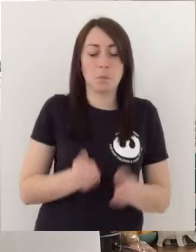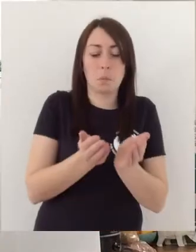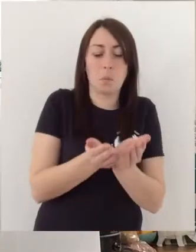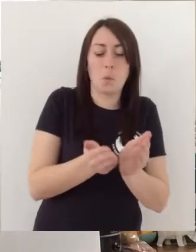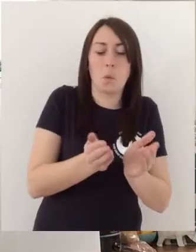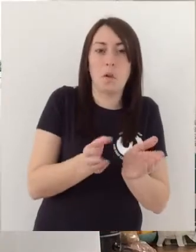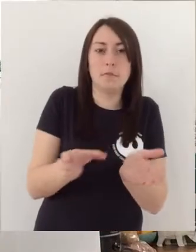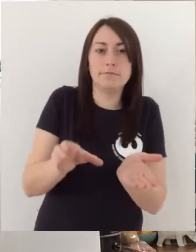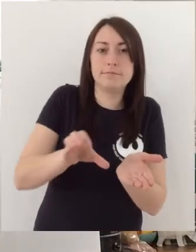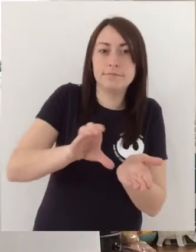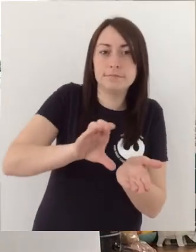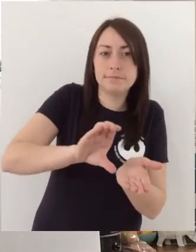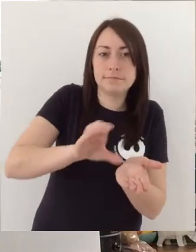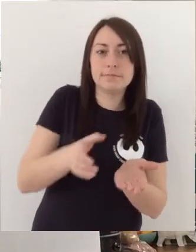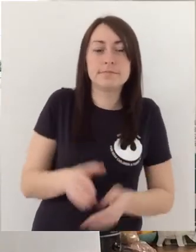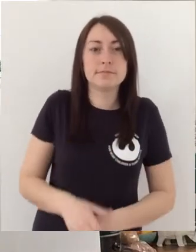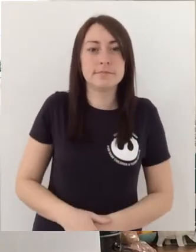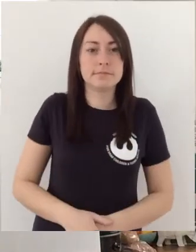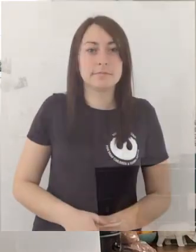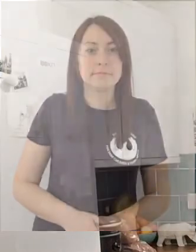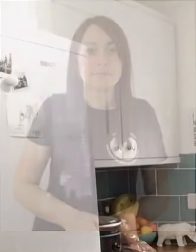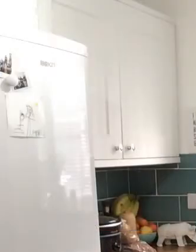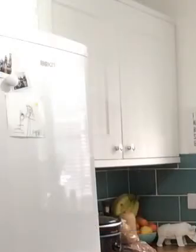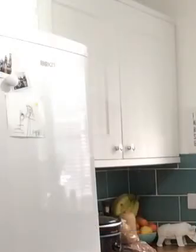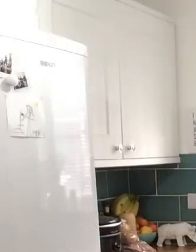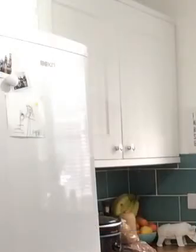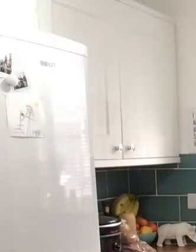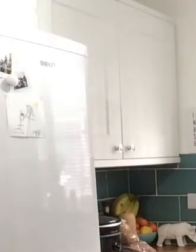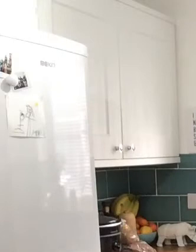Just going to pour it into a little dish there.